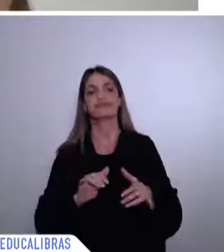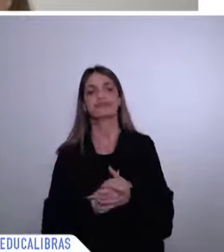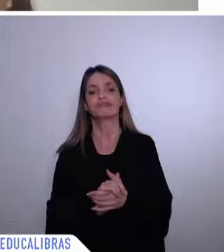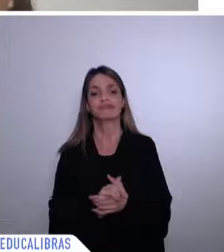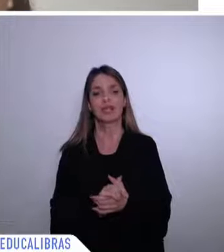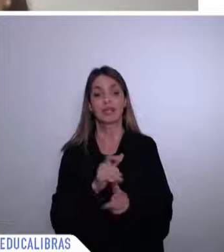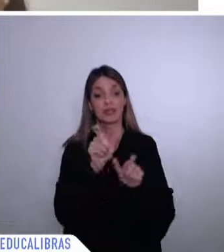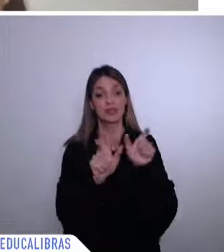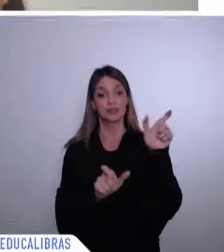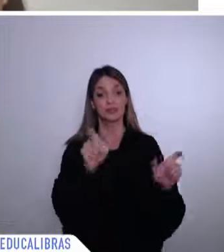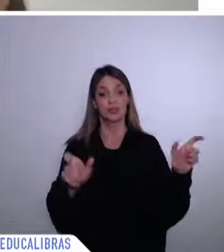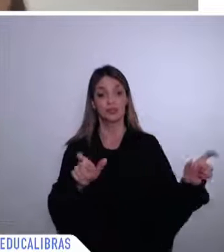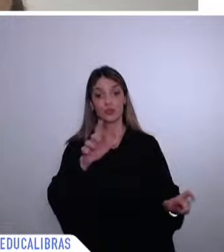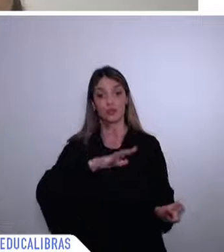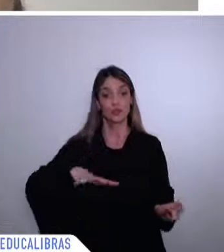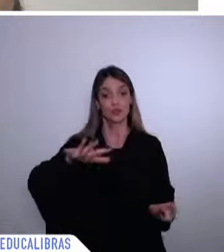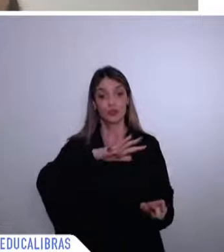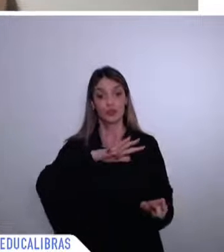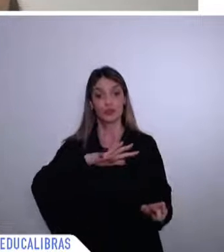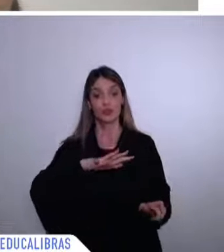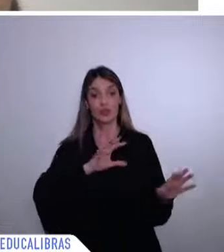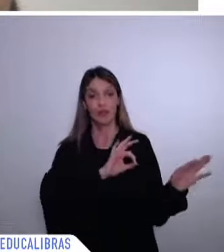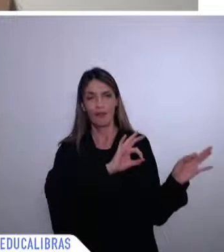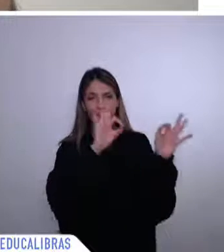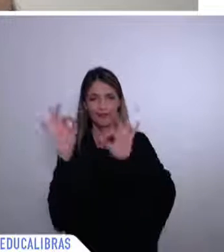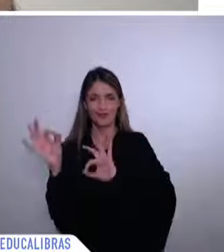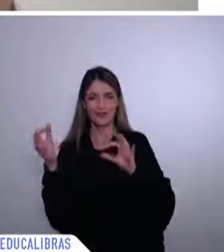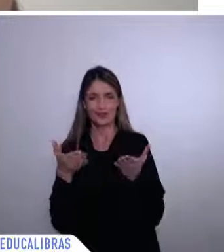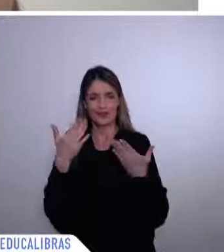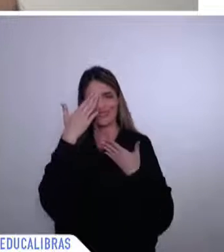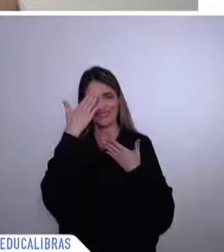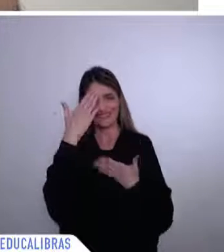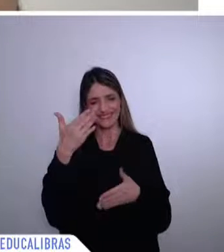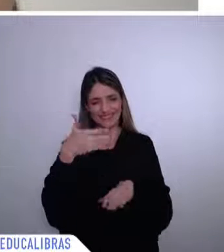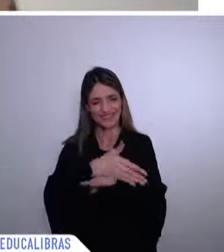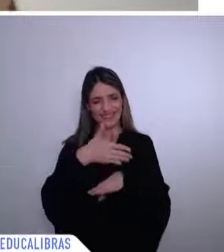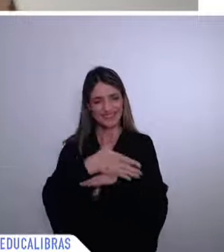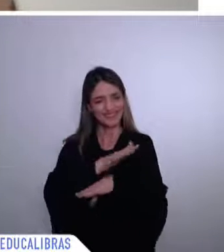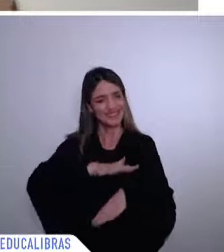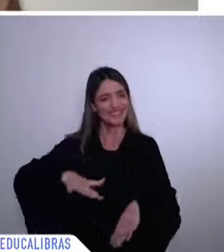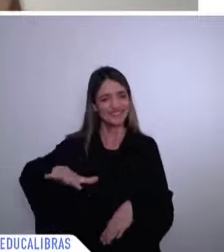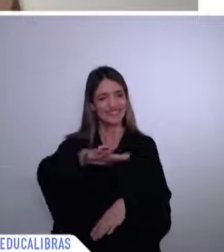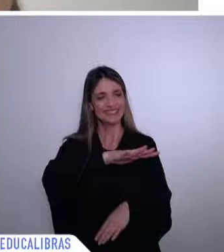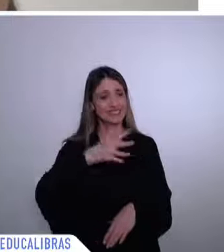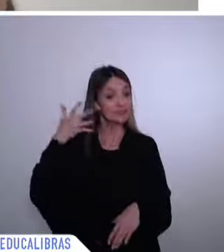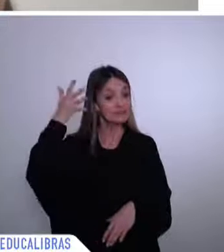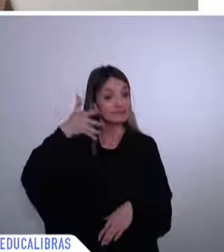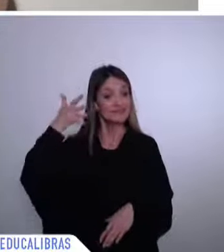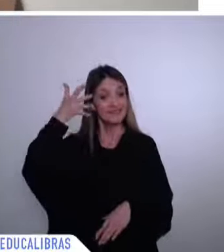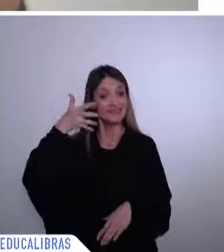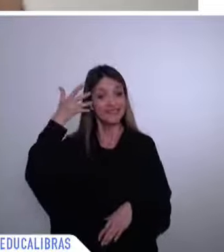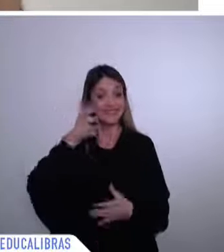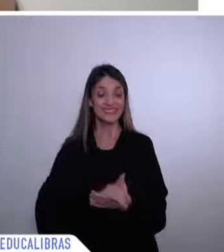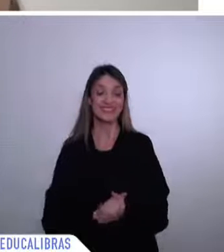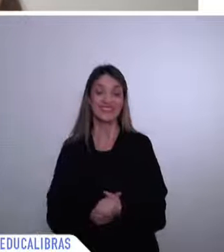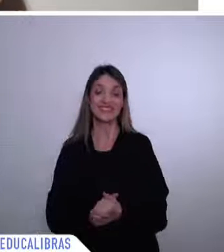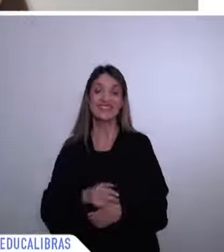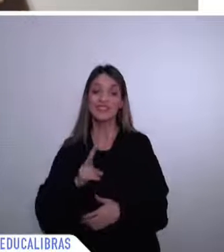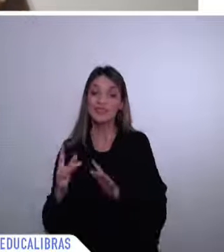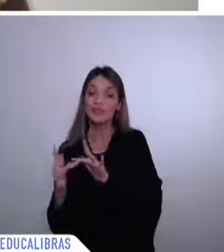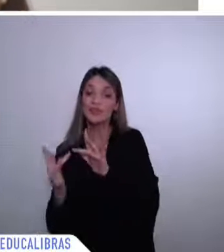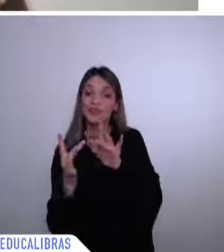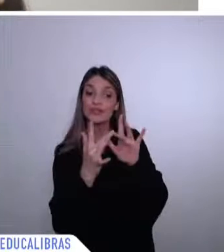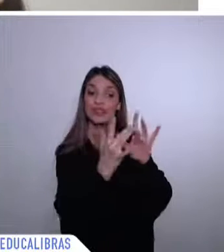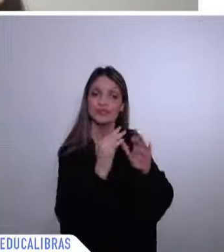further discussed at Cienspo and within the public that is following us. So I thank you very much for your participation.